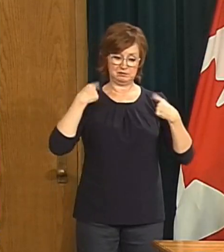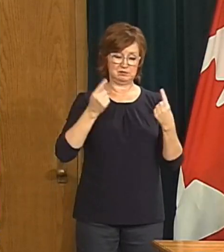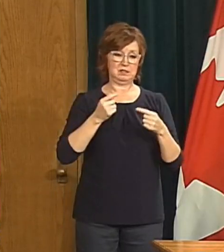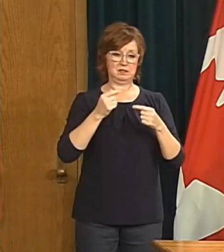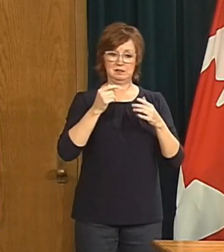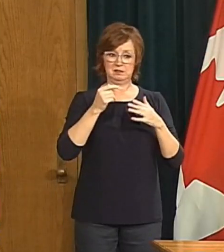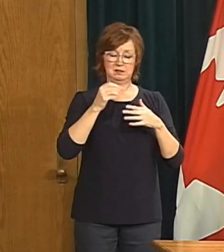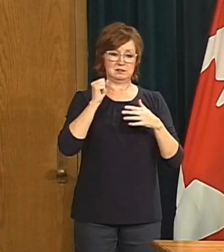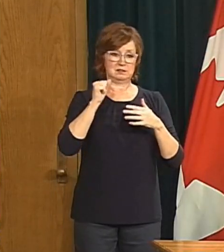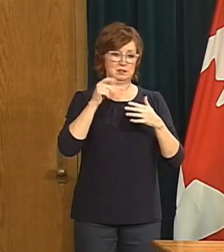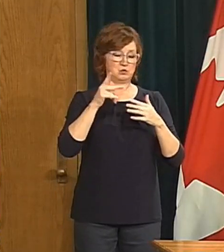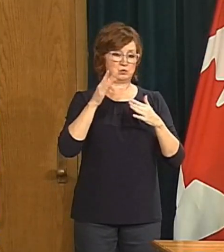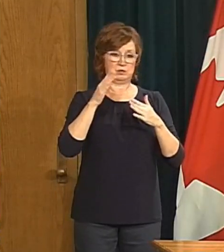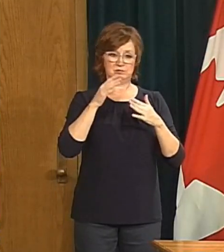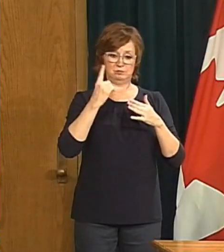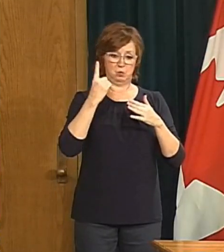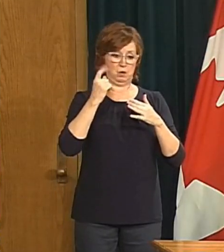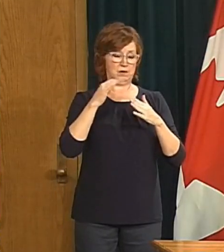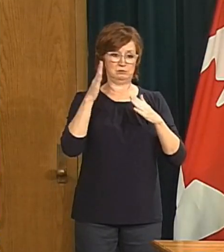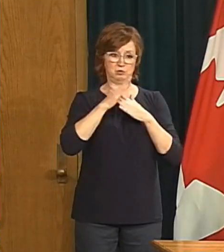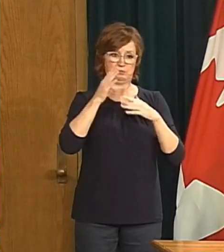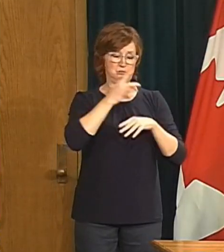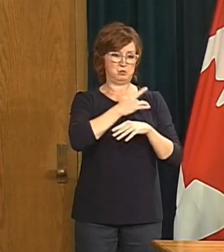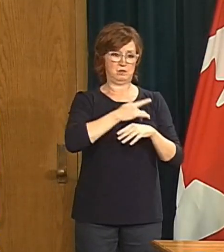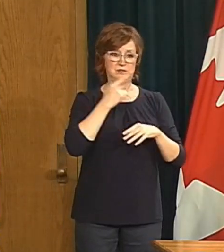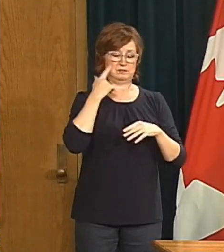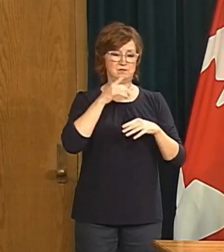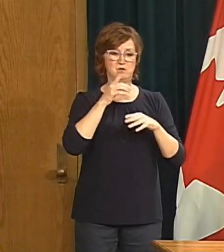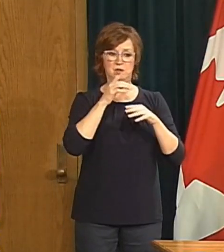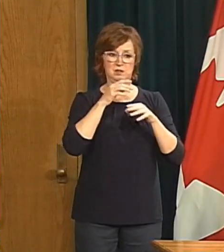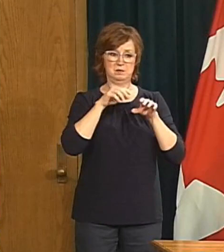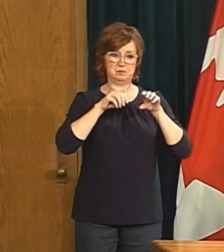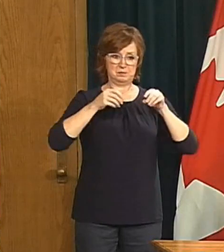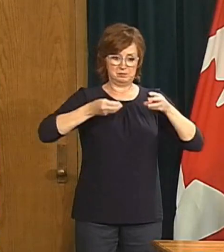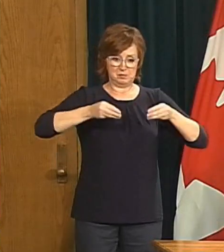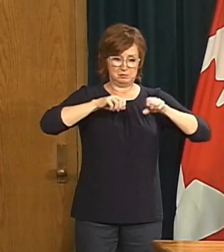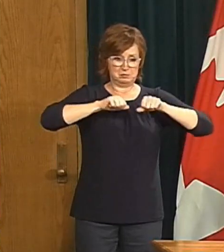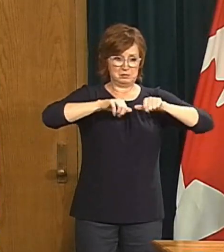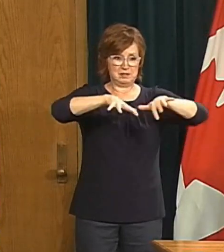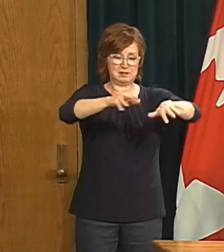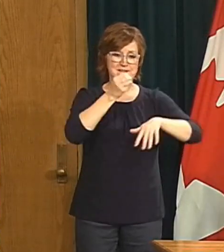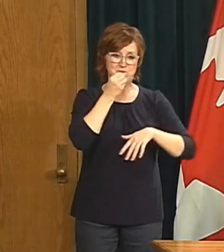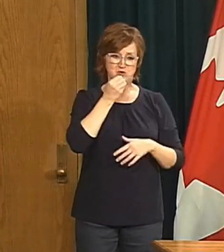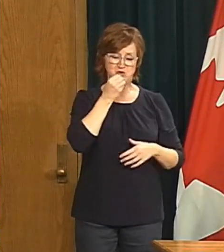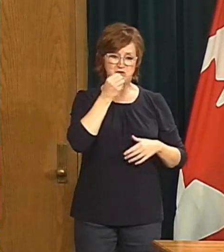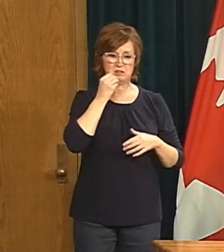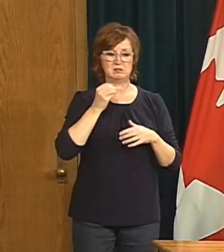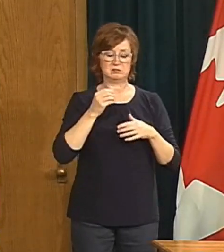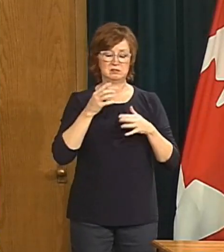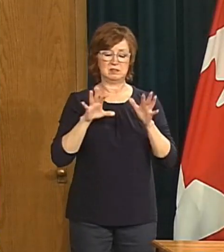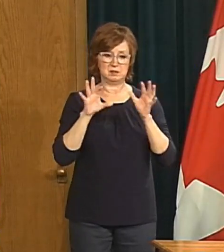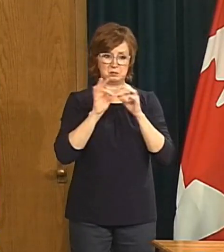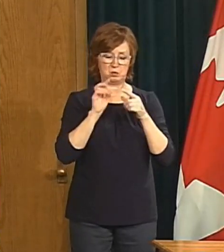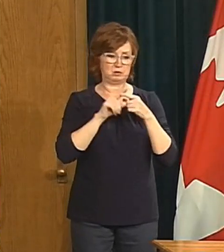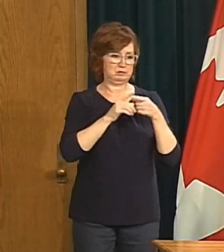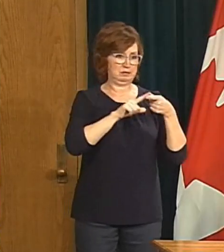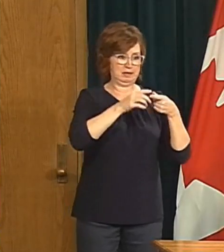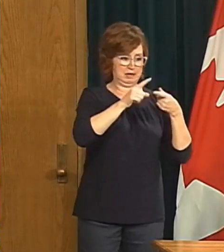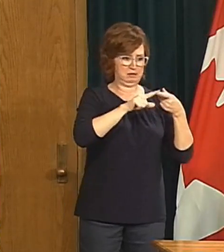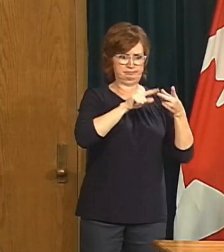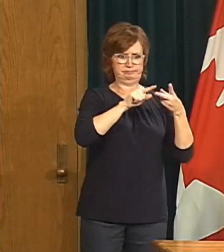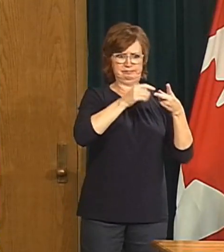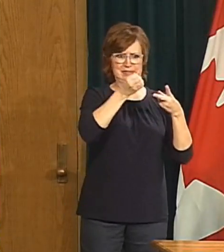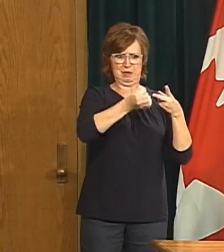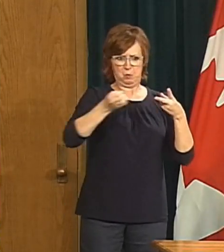are most certainly integrated in up and down the supply chain of agriculture, from equipment to fertilizer